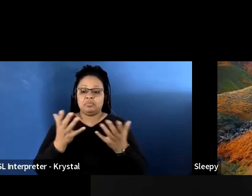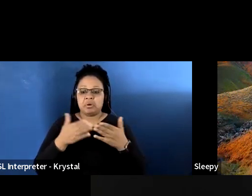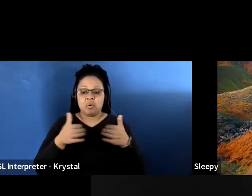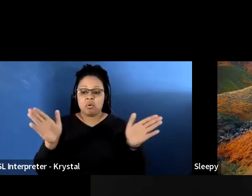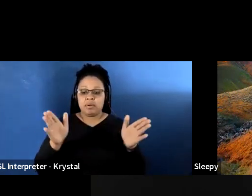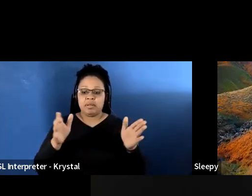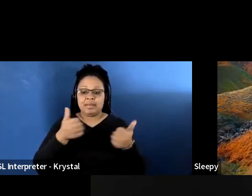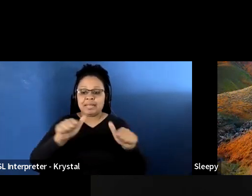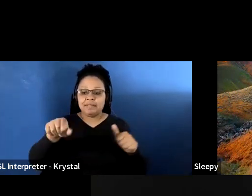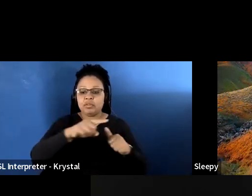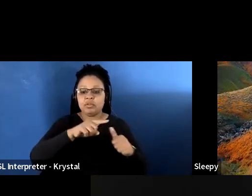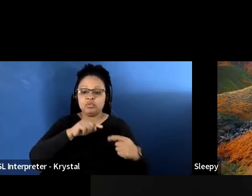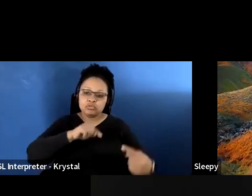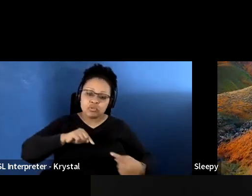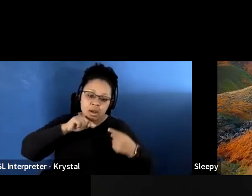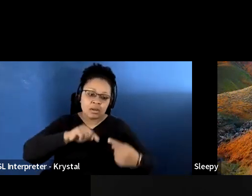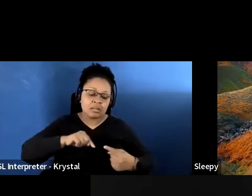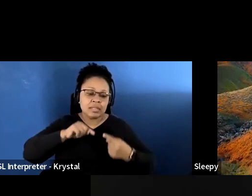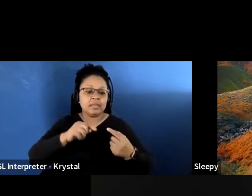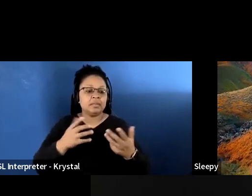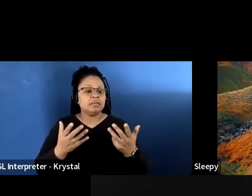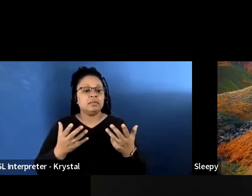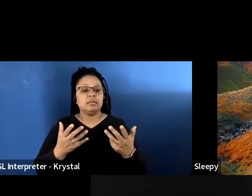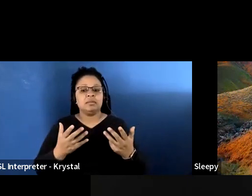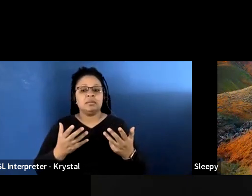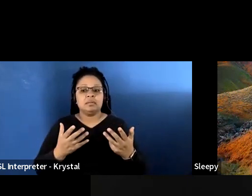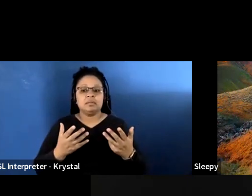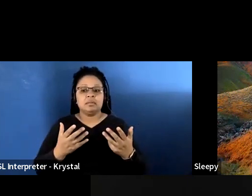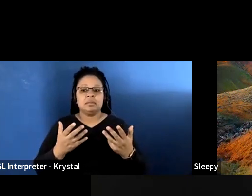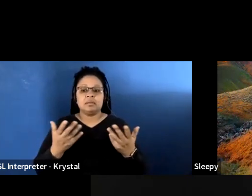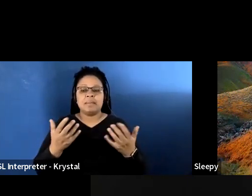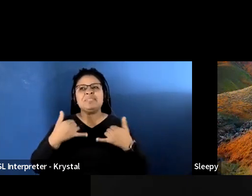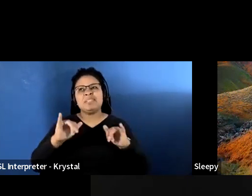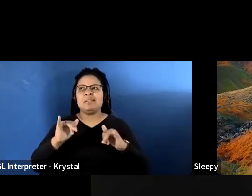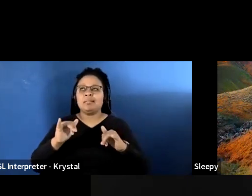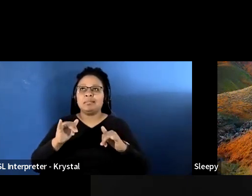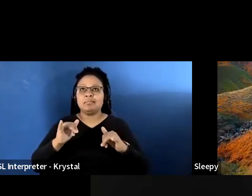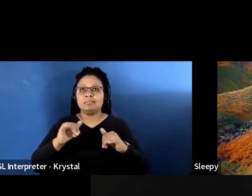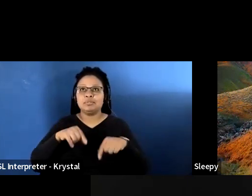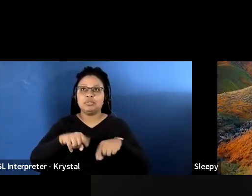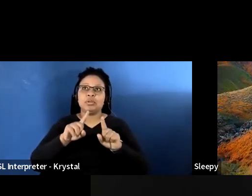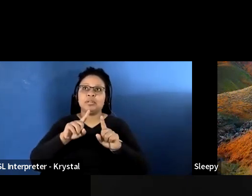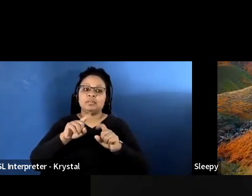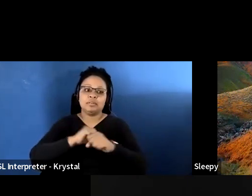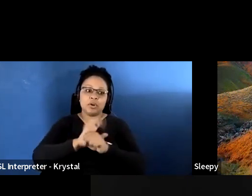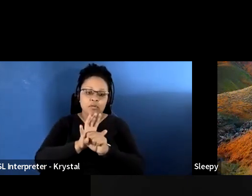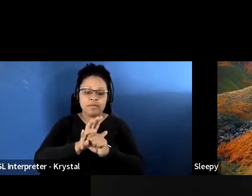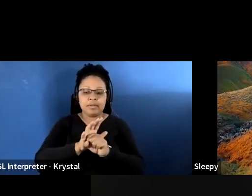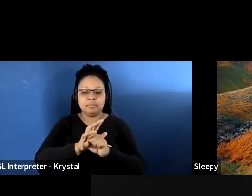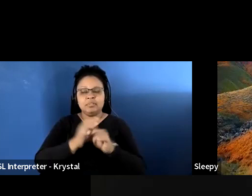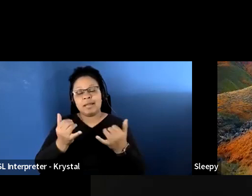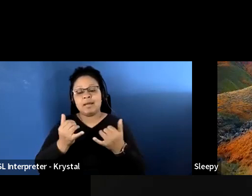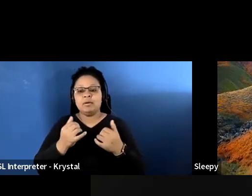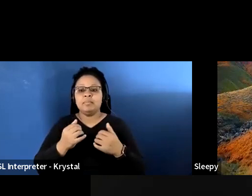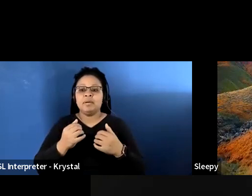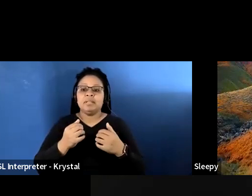like it was still very much in COVID times. I mean, we still are, but there was like the COVID